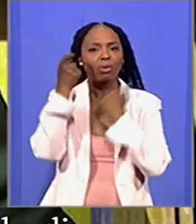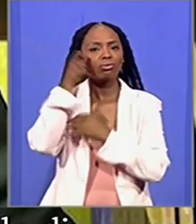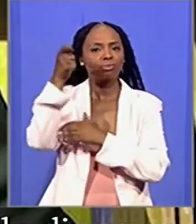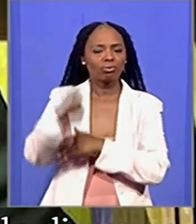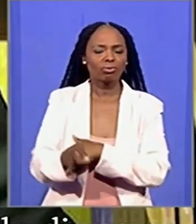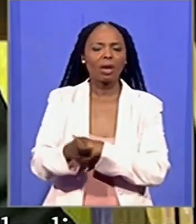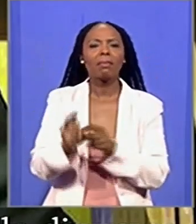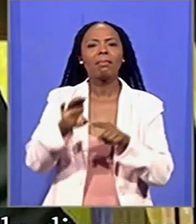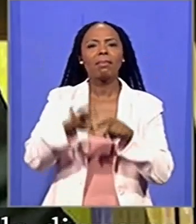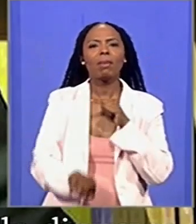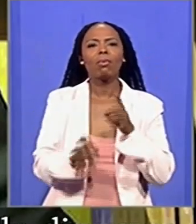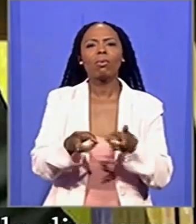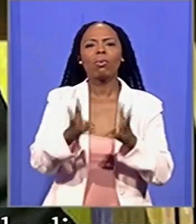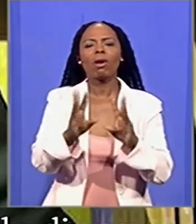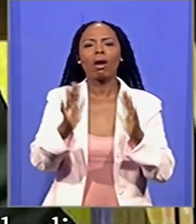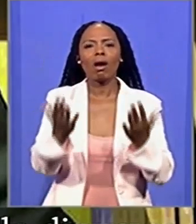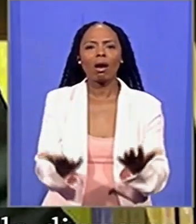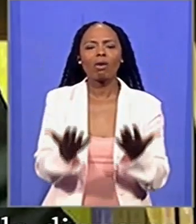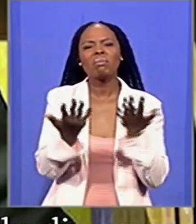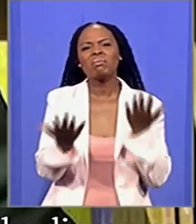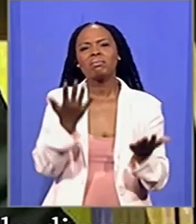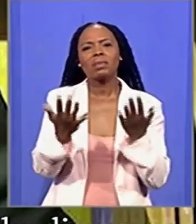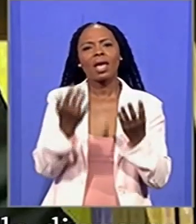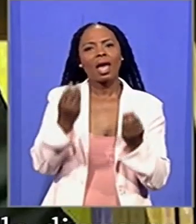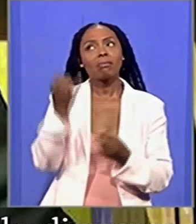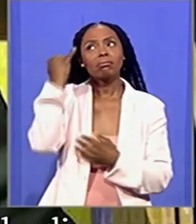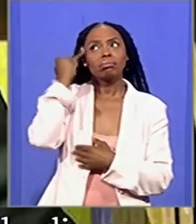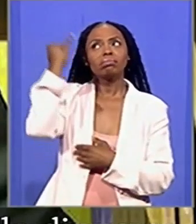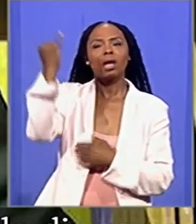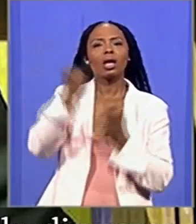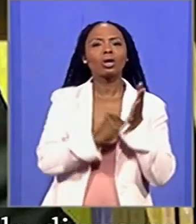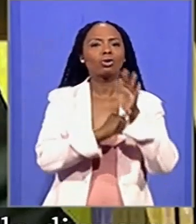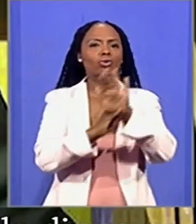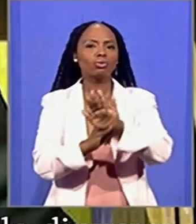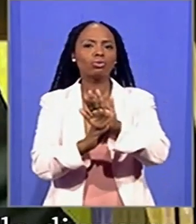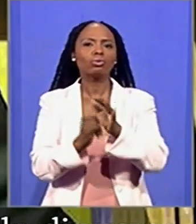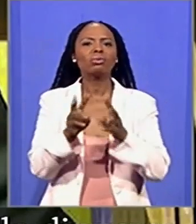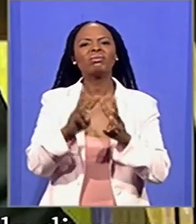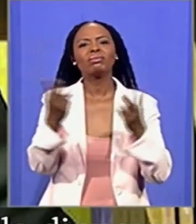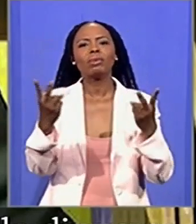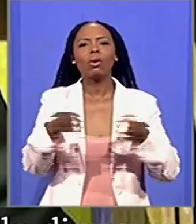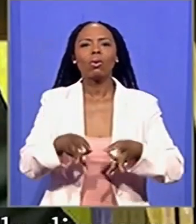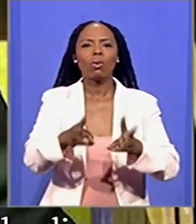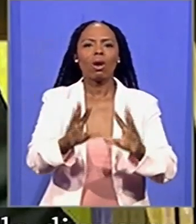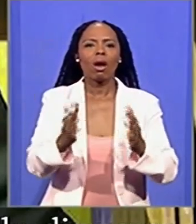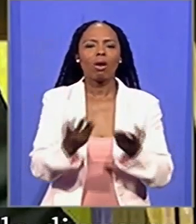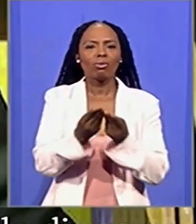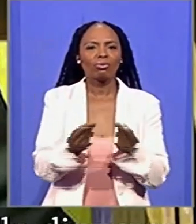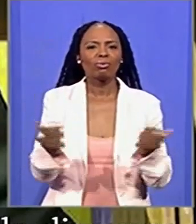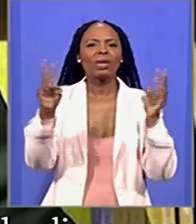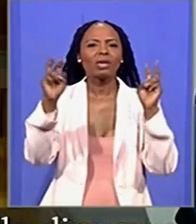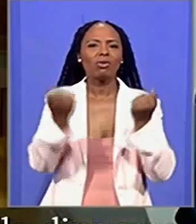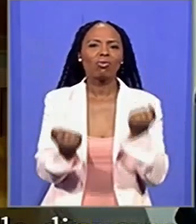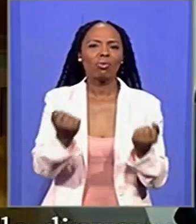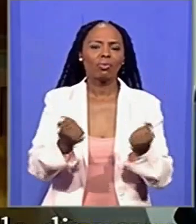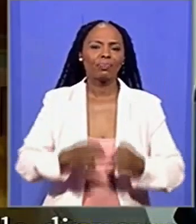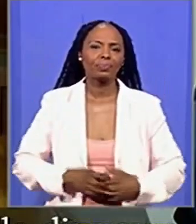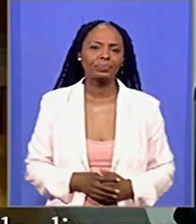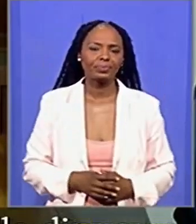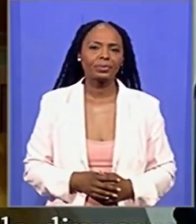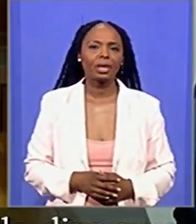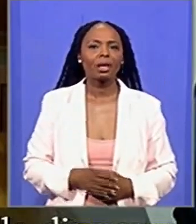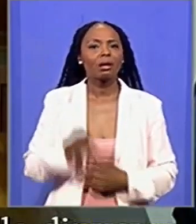find ways of introducing these alternative ways of dealing with disputes in the courts.